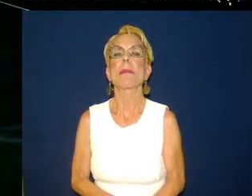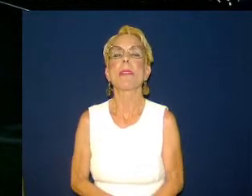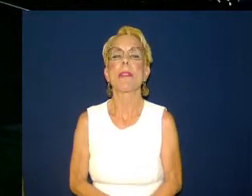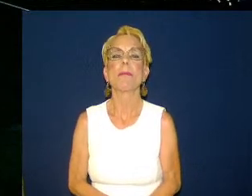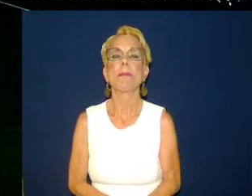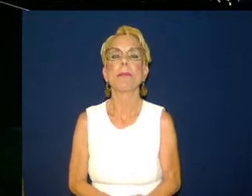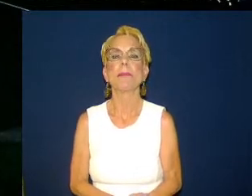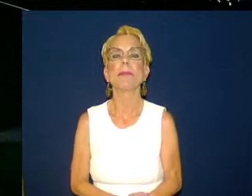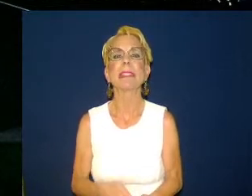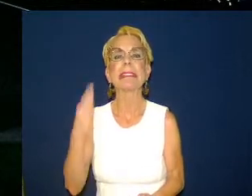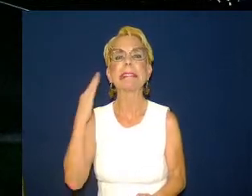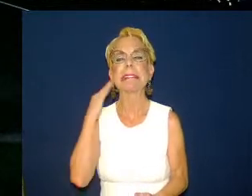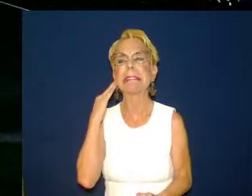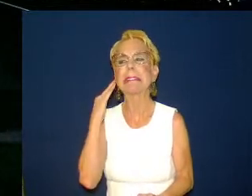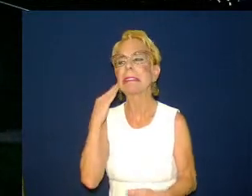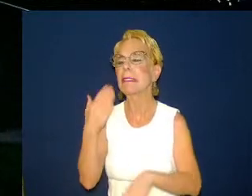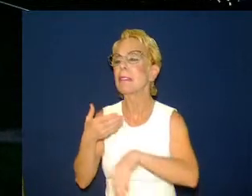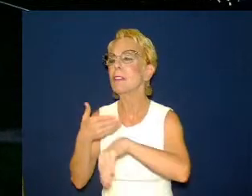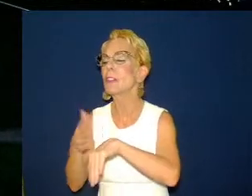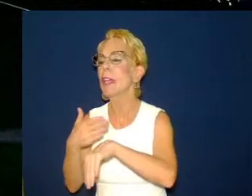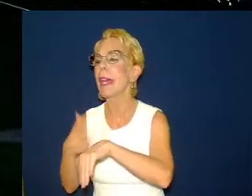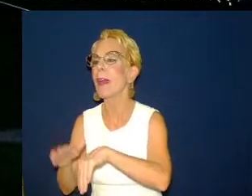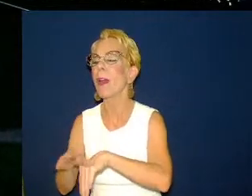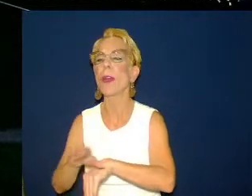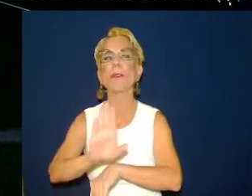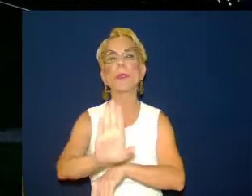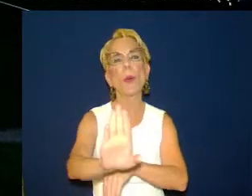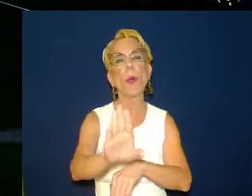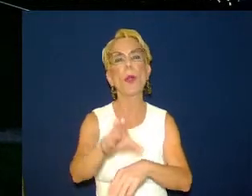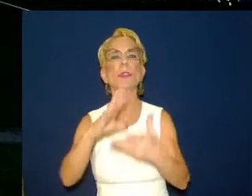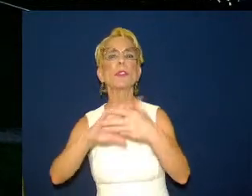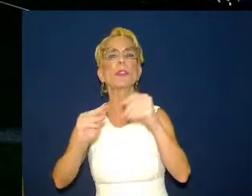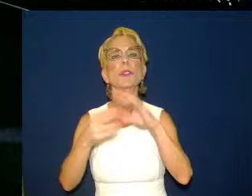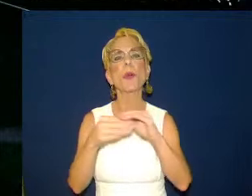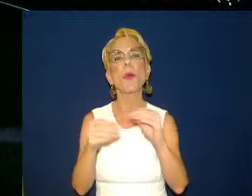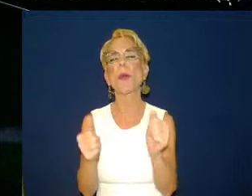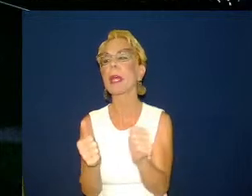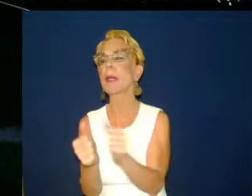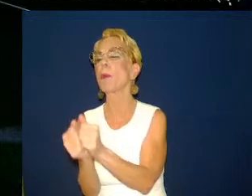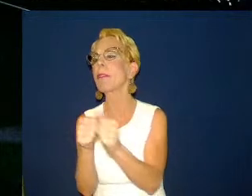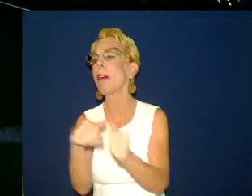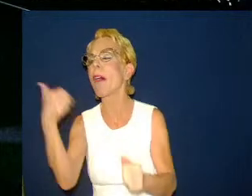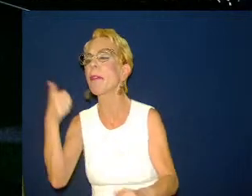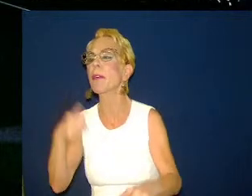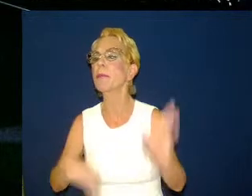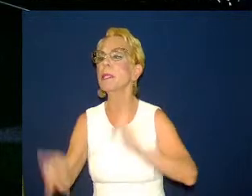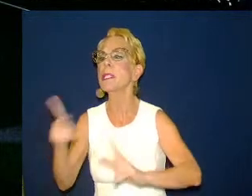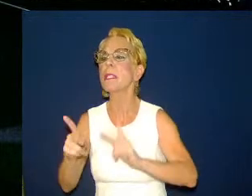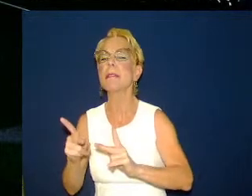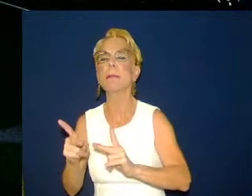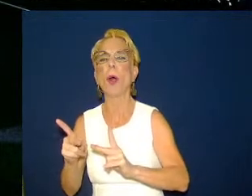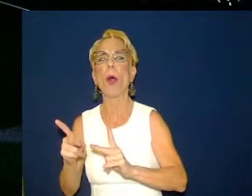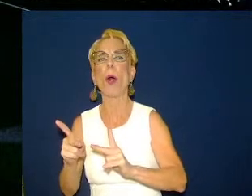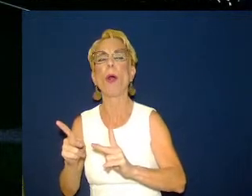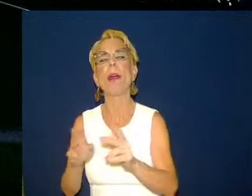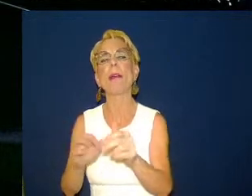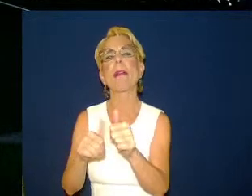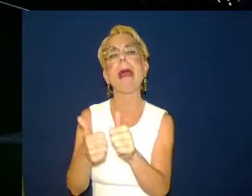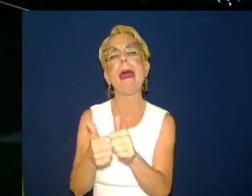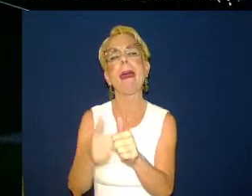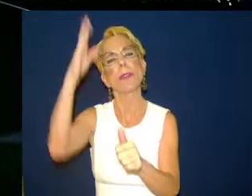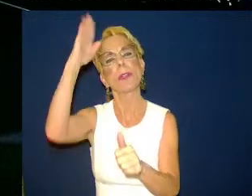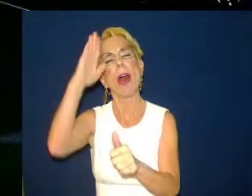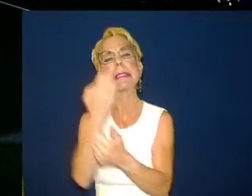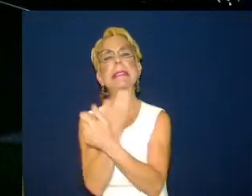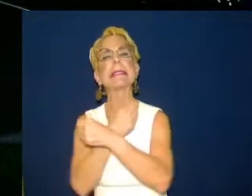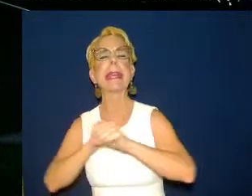and put our feet on the solid rock. And He can make all the difference. But make sure